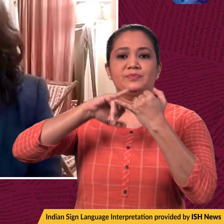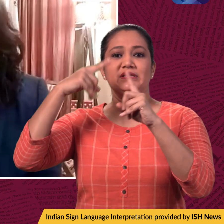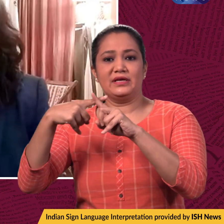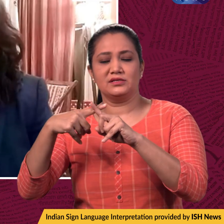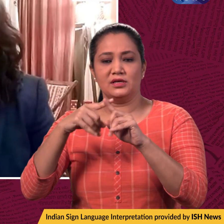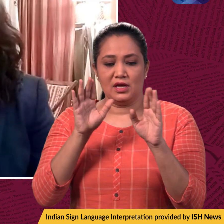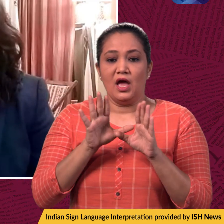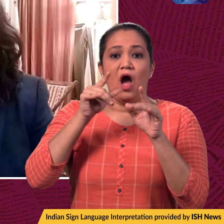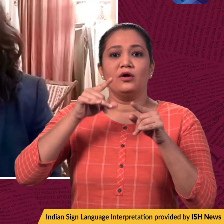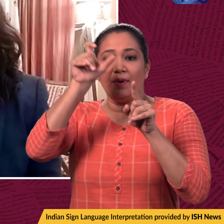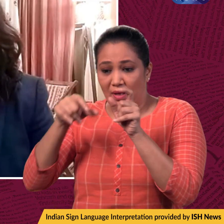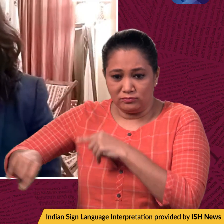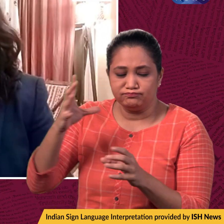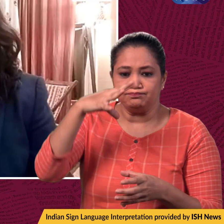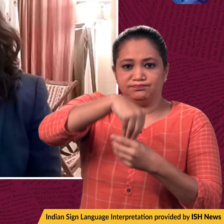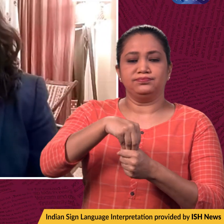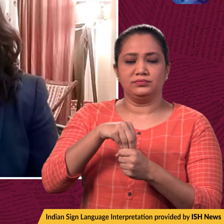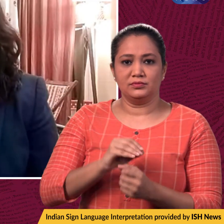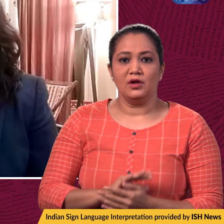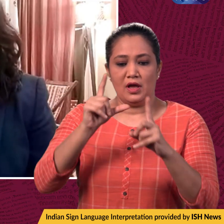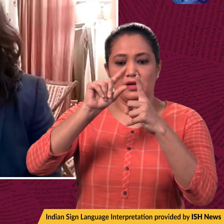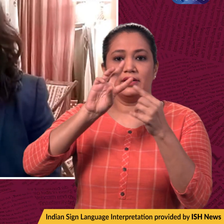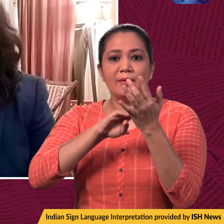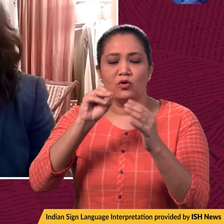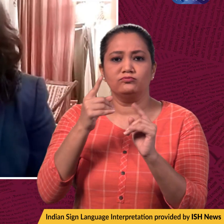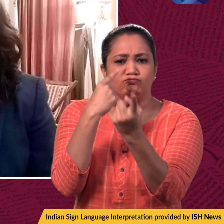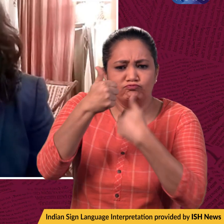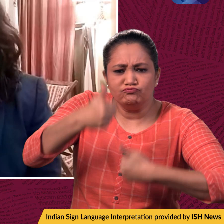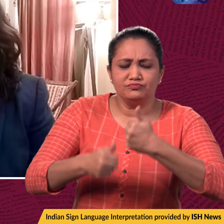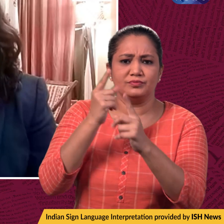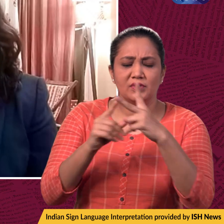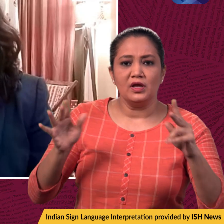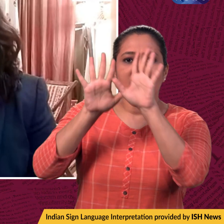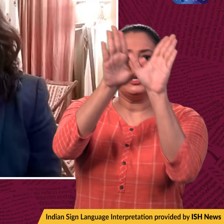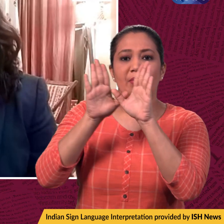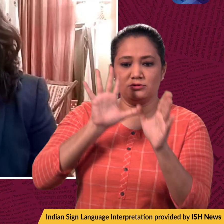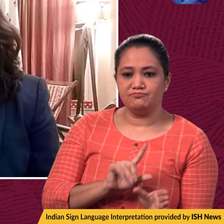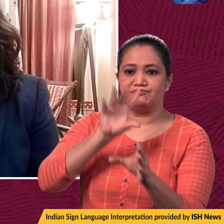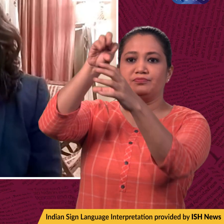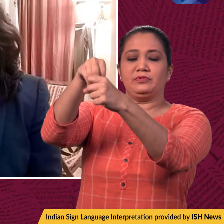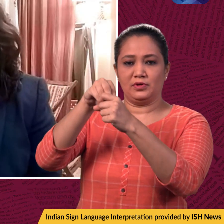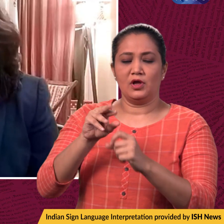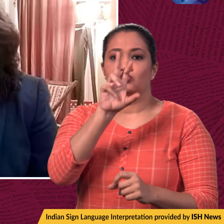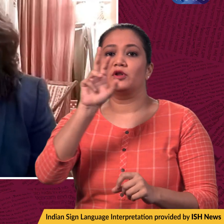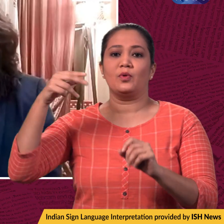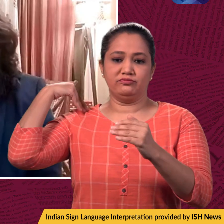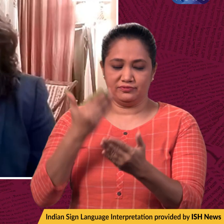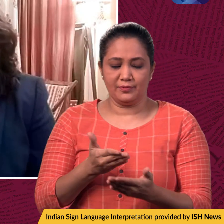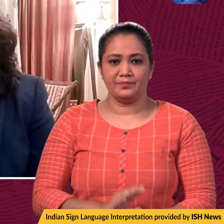to carry NASA astronauts, including the Demo 2 test flight to the space station in